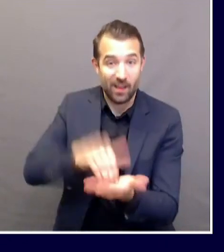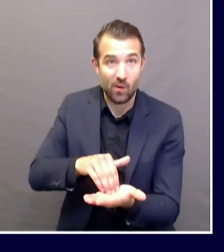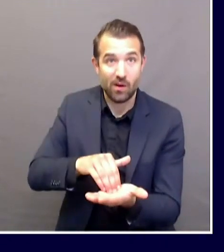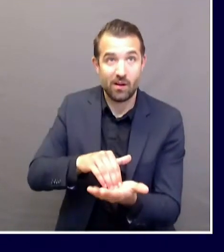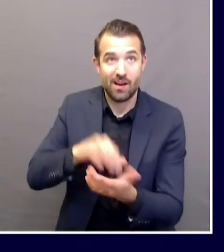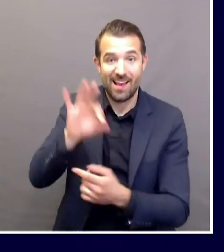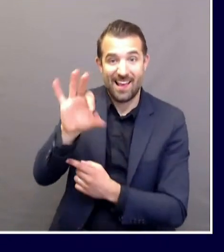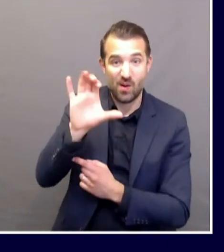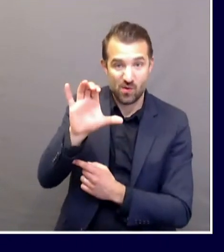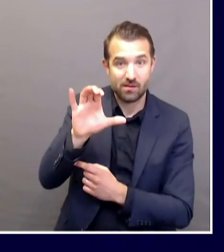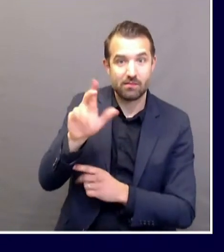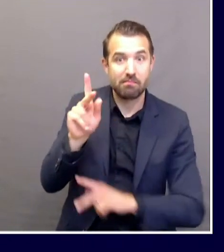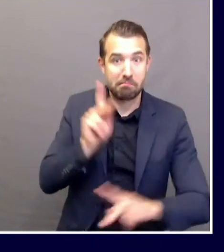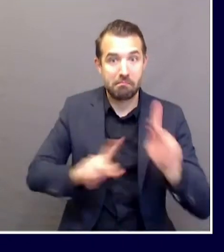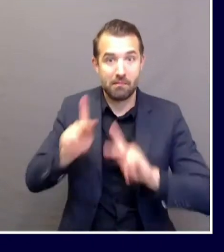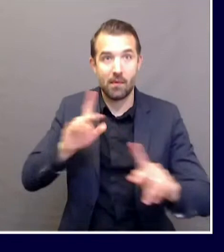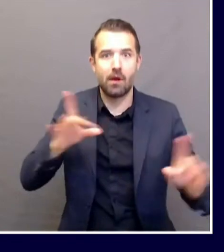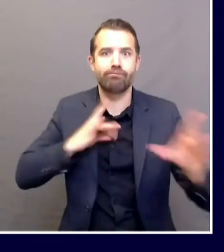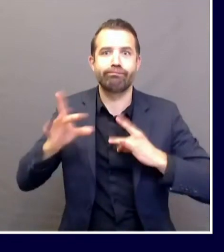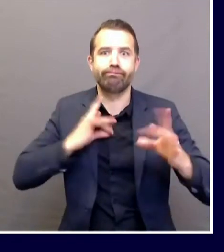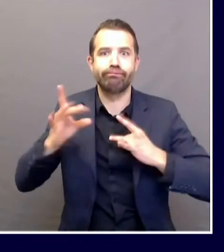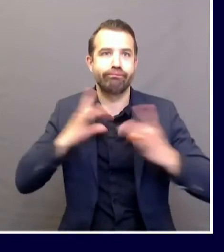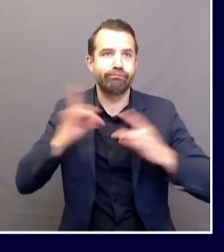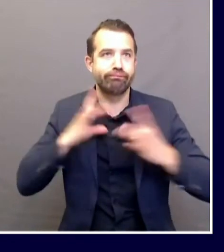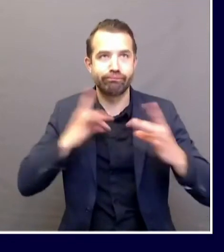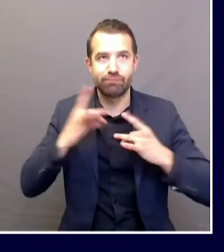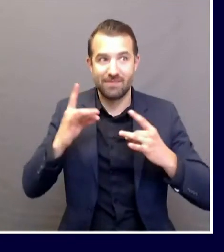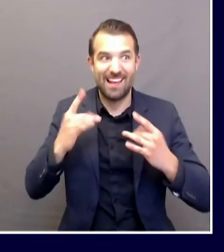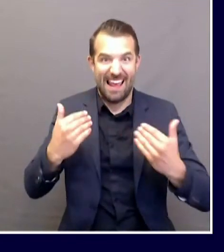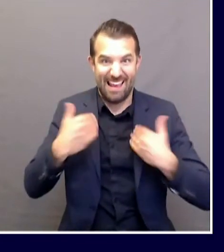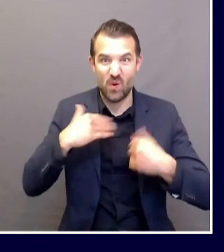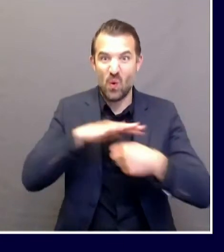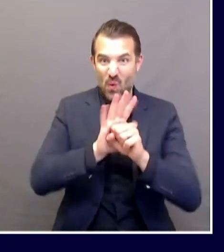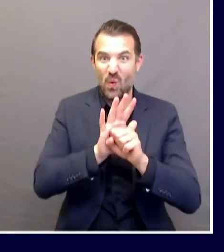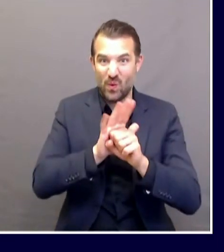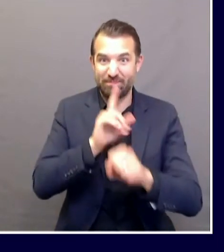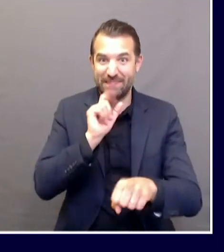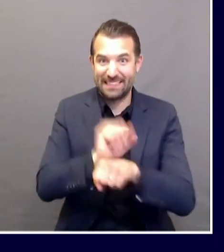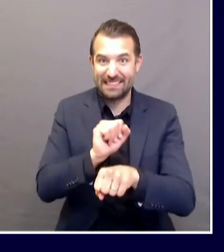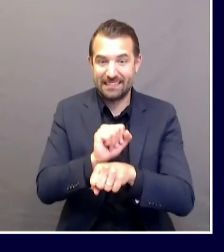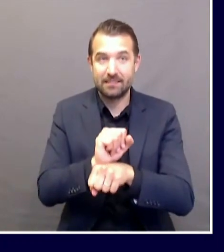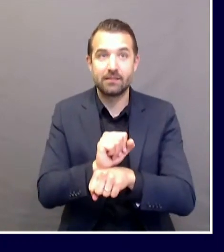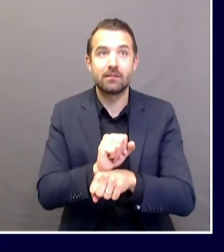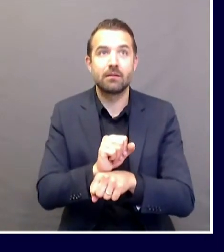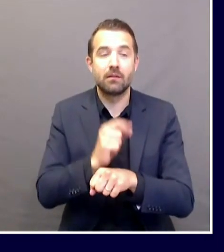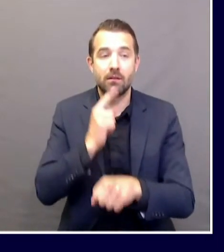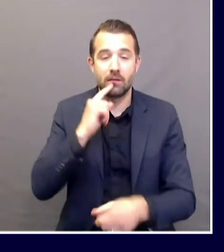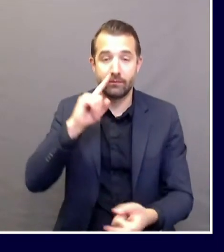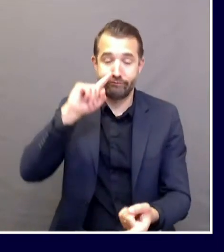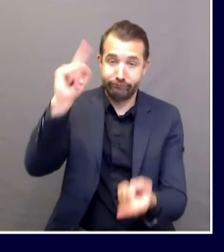vaccinated. Also during that time, it's important to note that